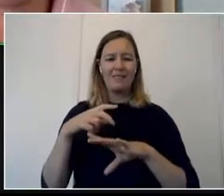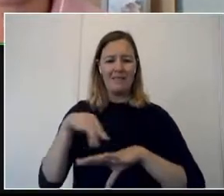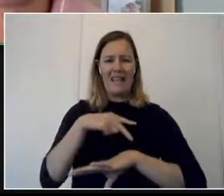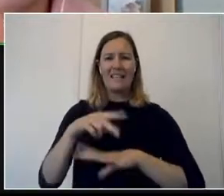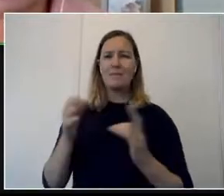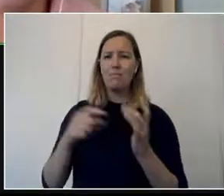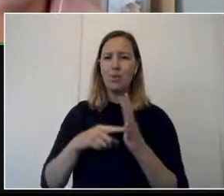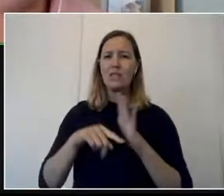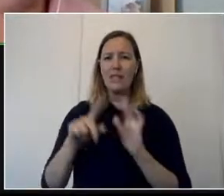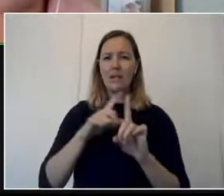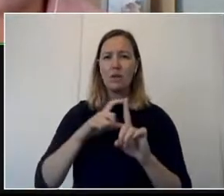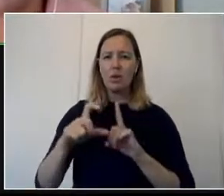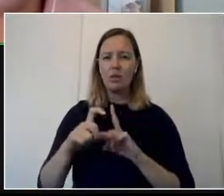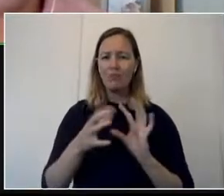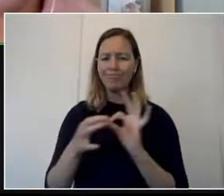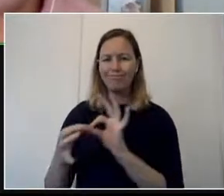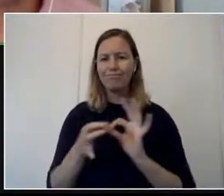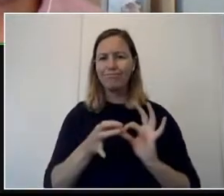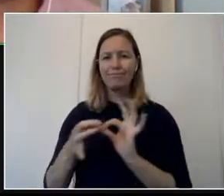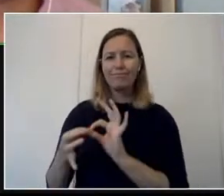are inexplicably linked, but also